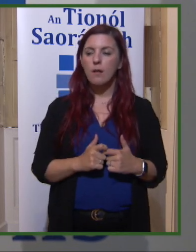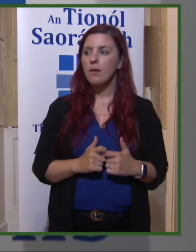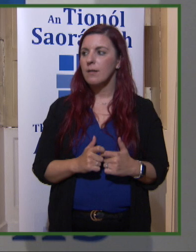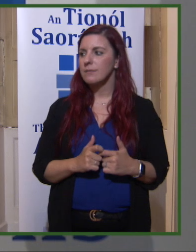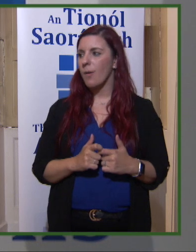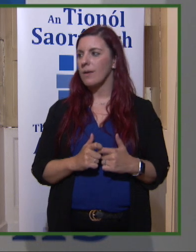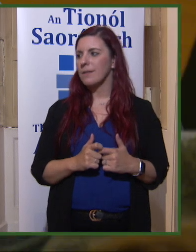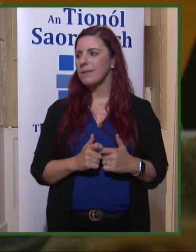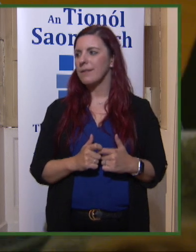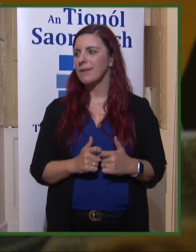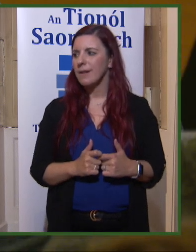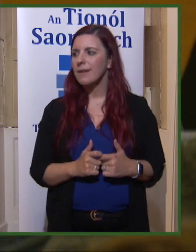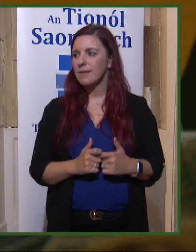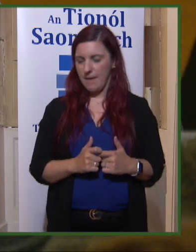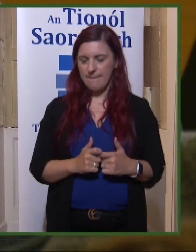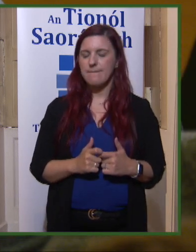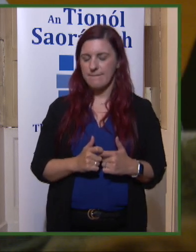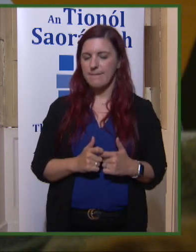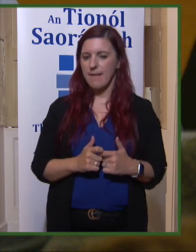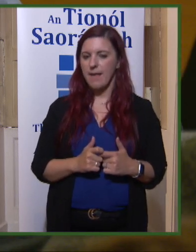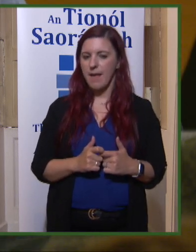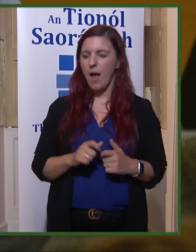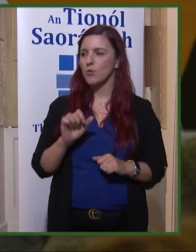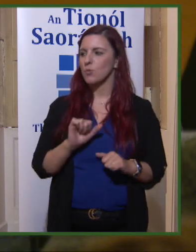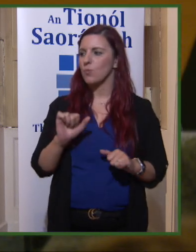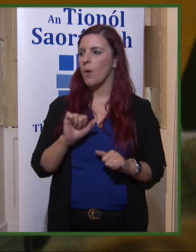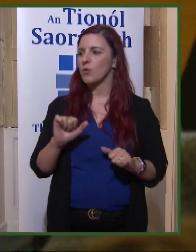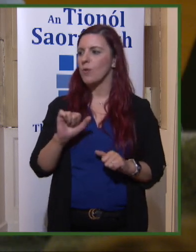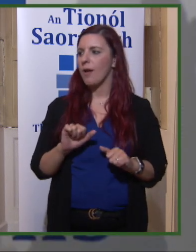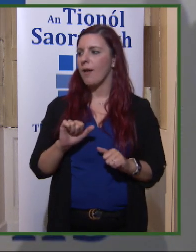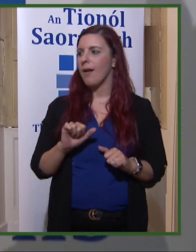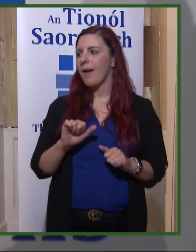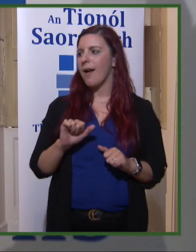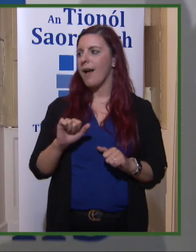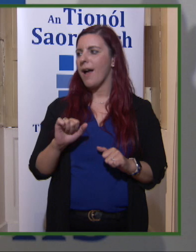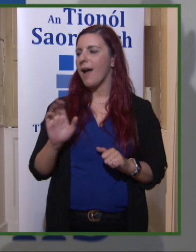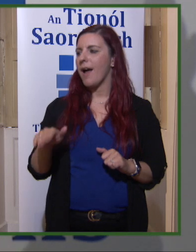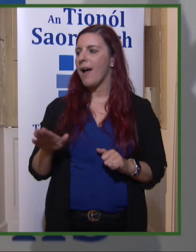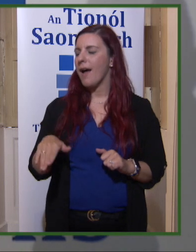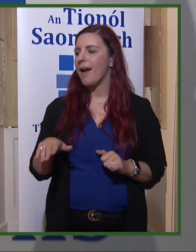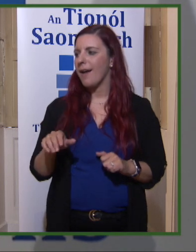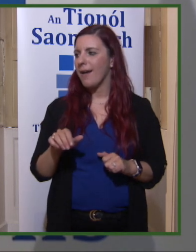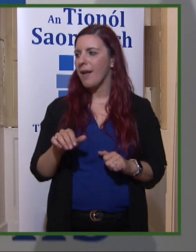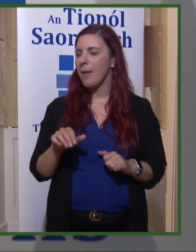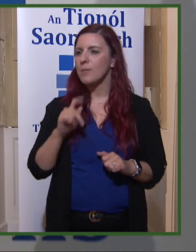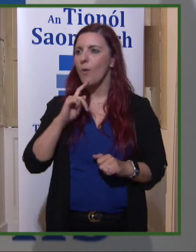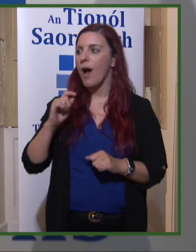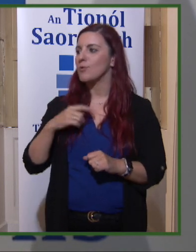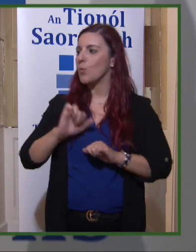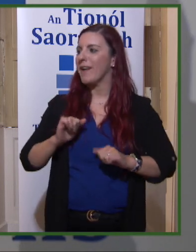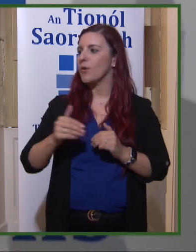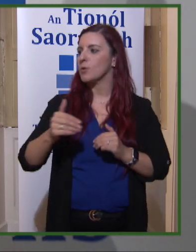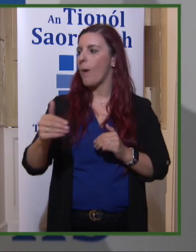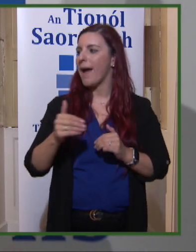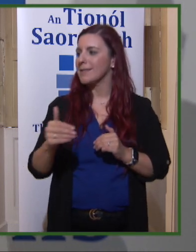voted by a clear majority to devolve those powers. And later on, before we conclude today, we'll give you the exact